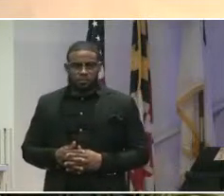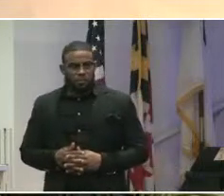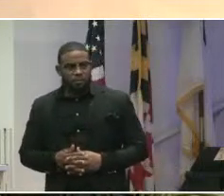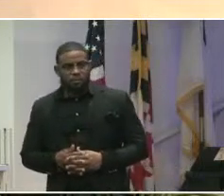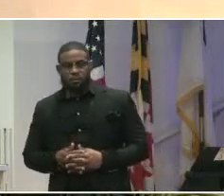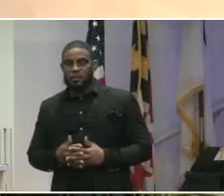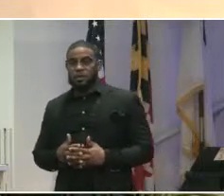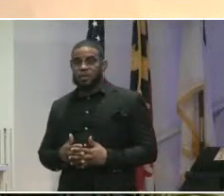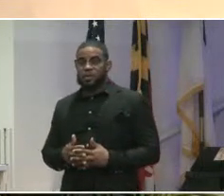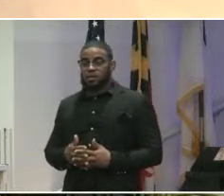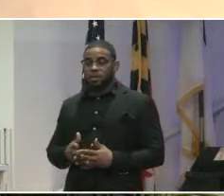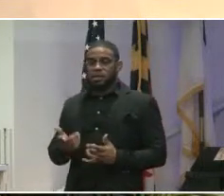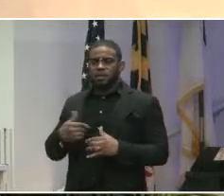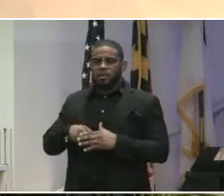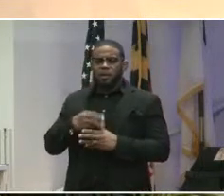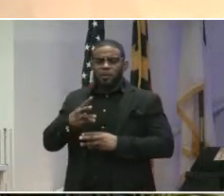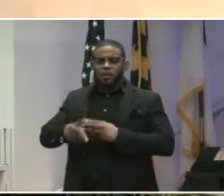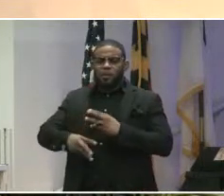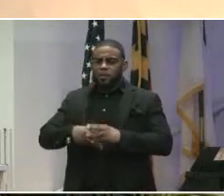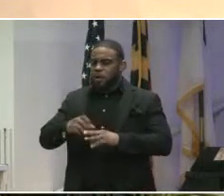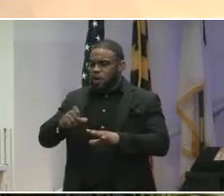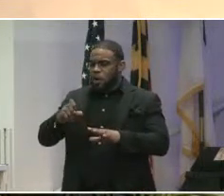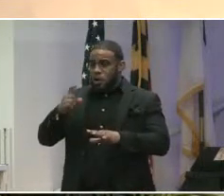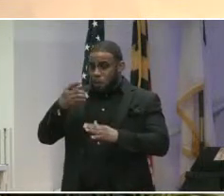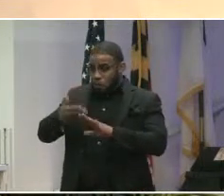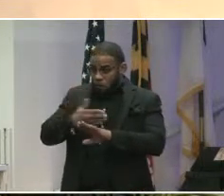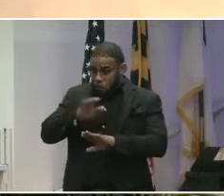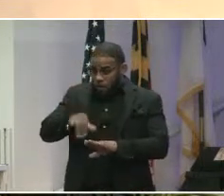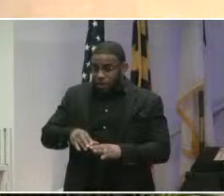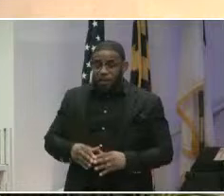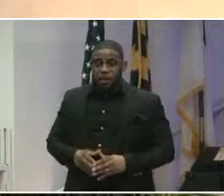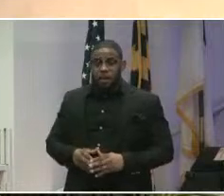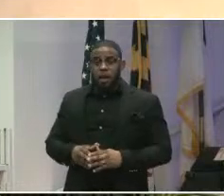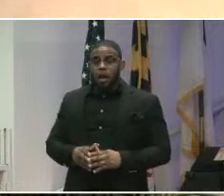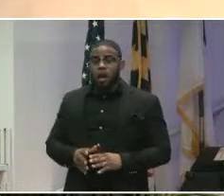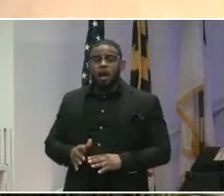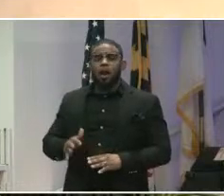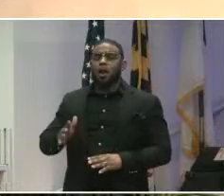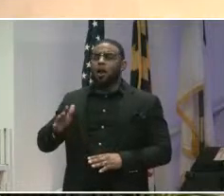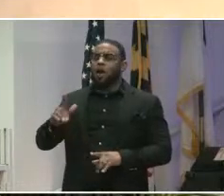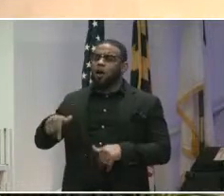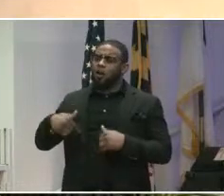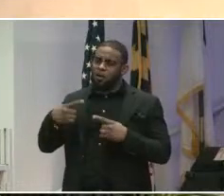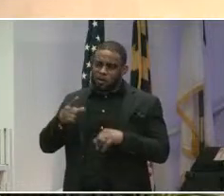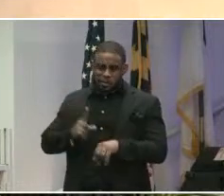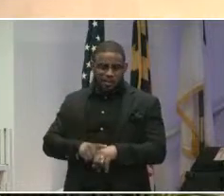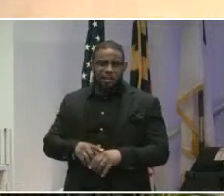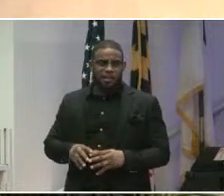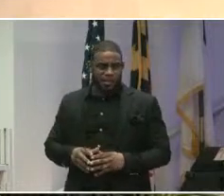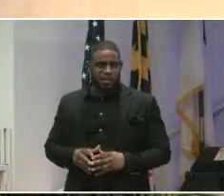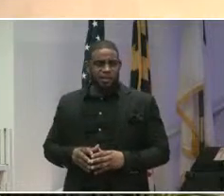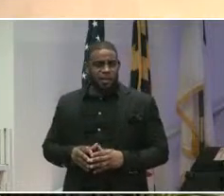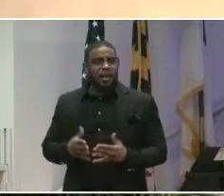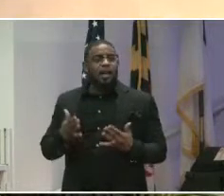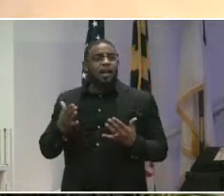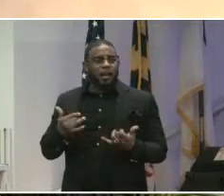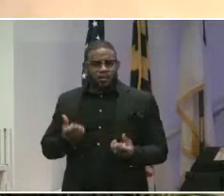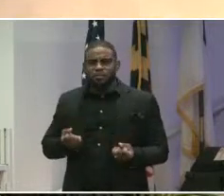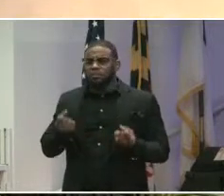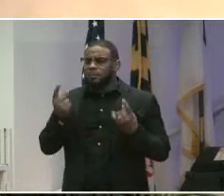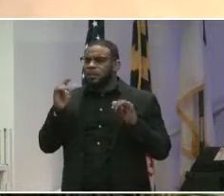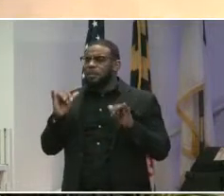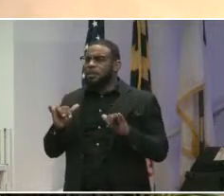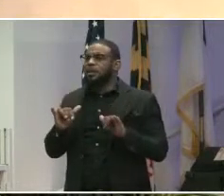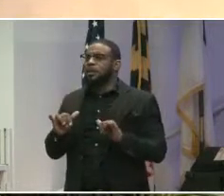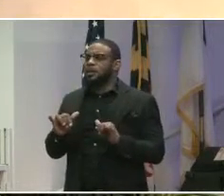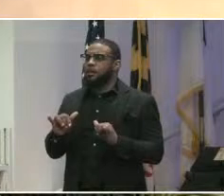coming into the world. And for that long time, Sister Ruth, now I